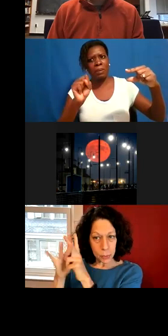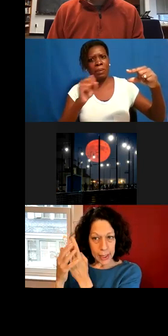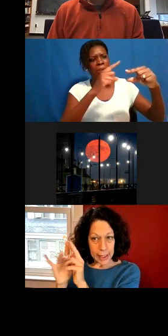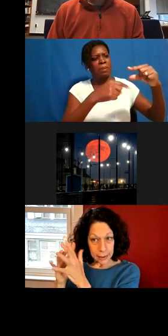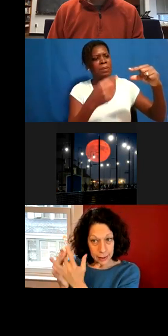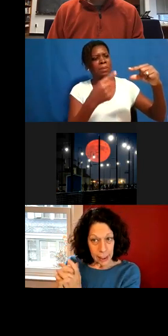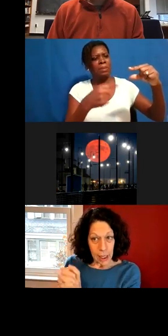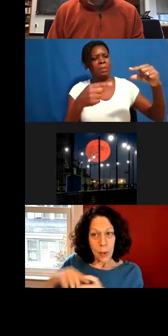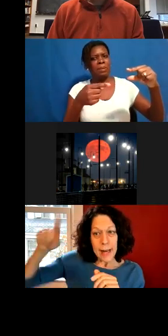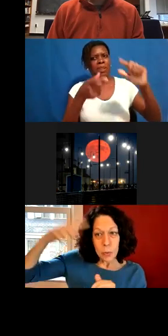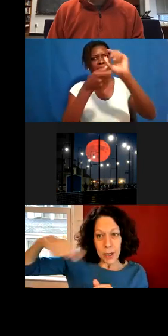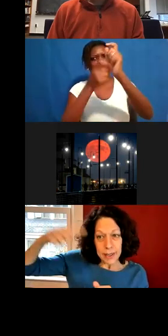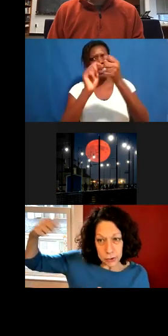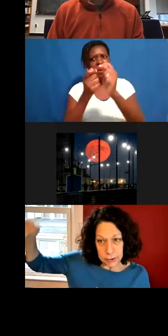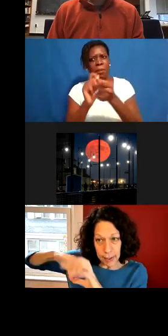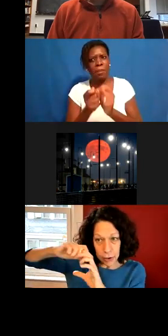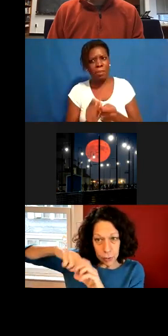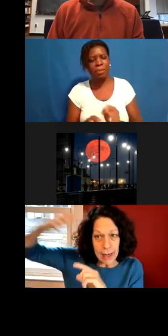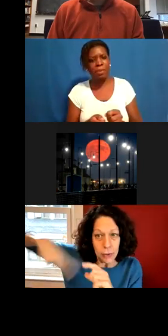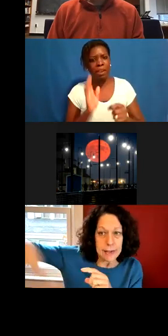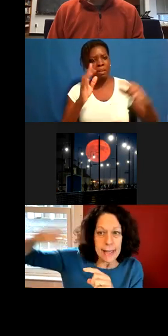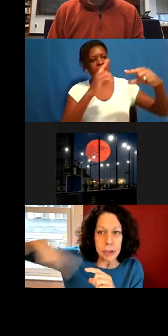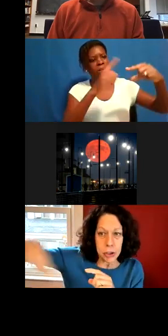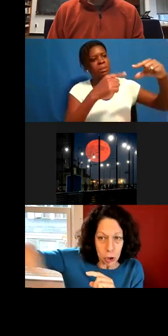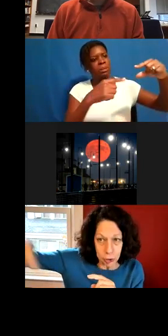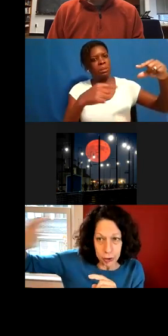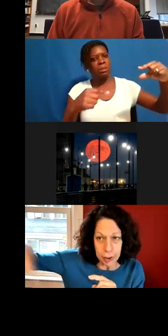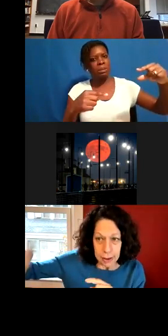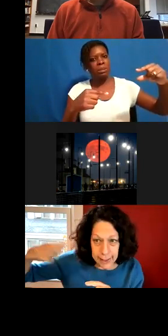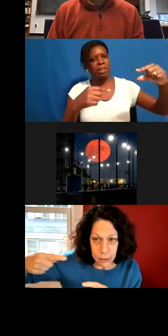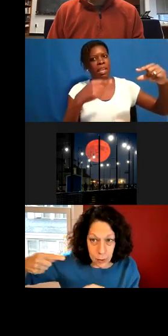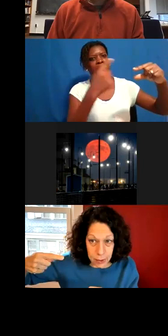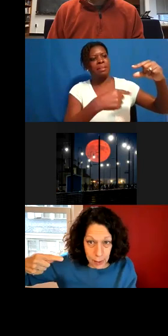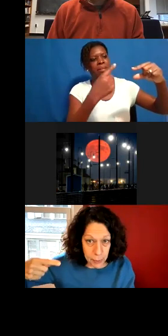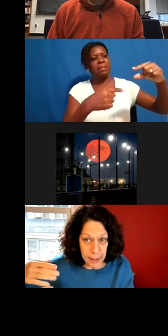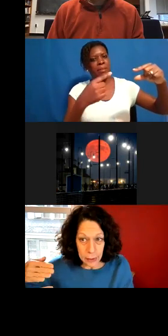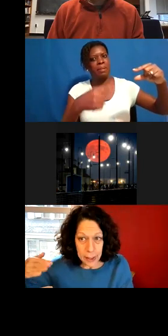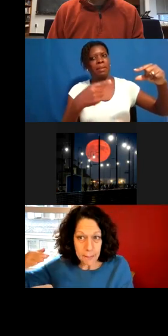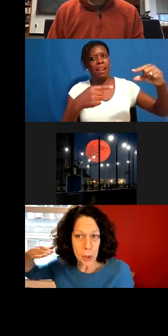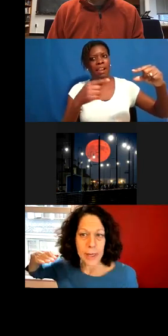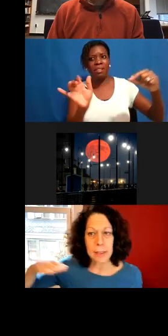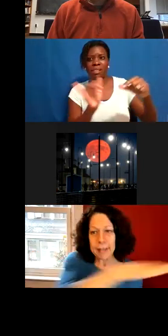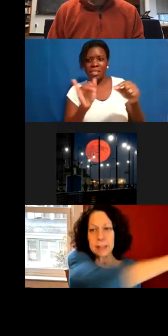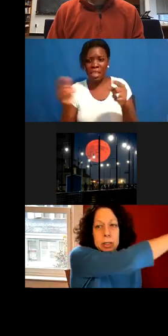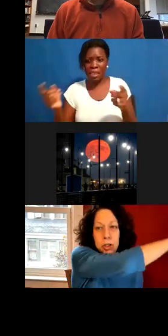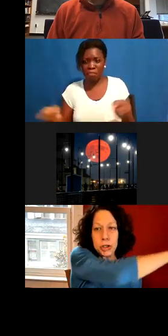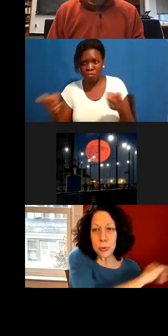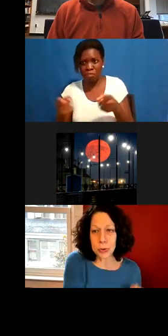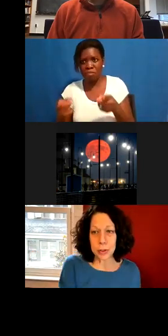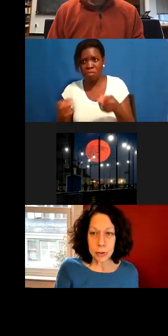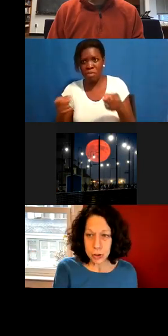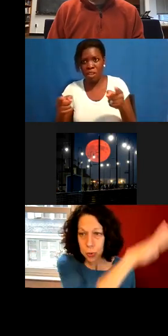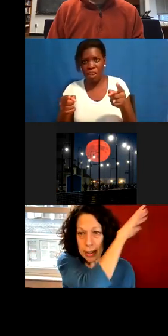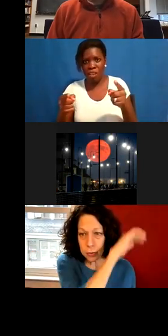a braid, right? And when those bundle around, they turn like a propeller on a boat, and the bacteria